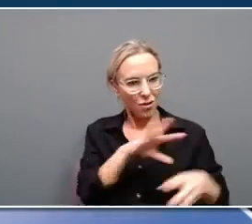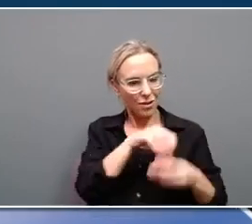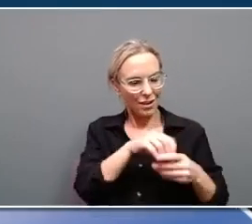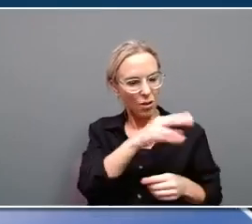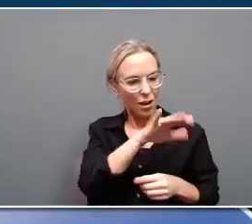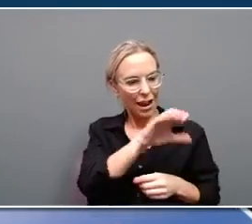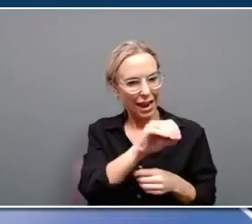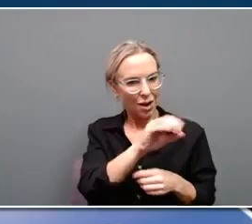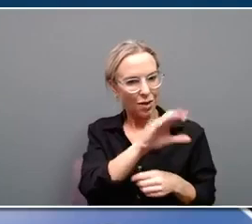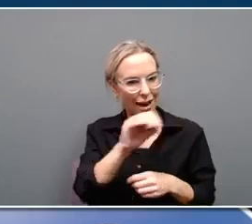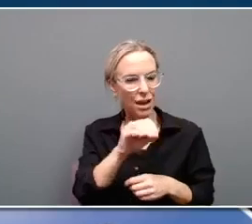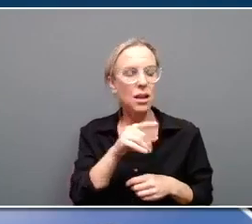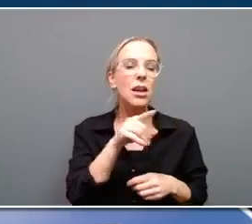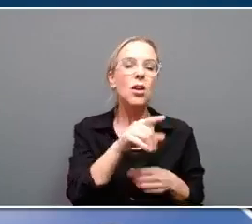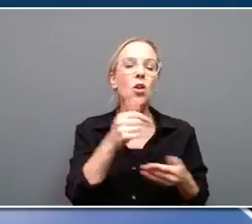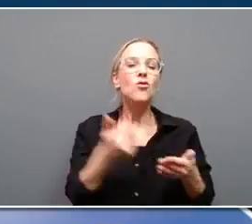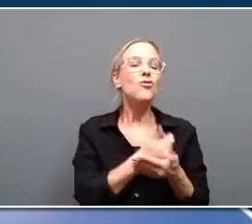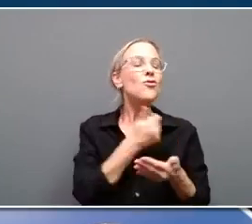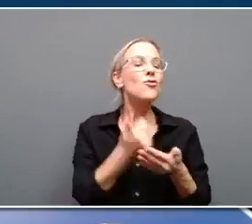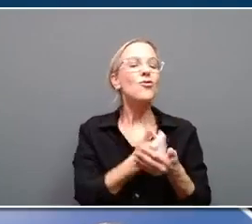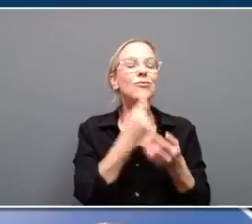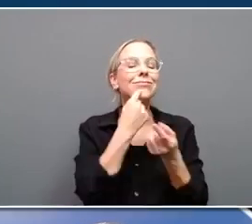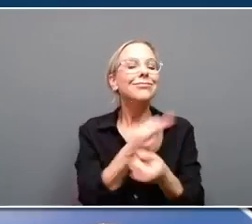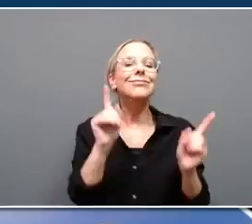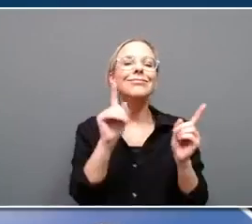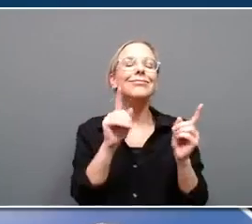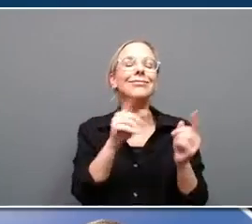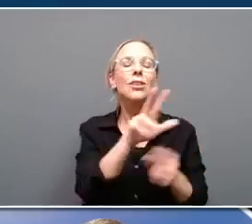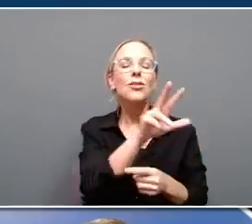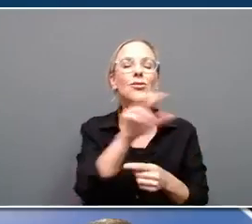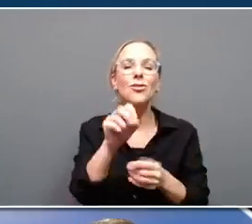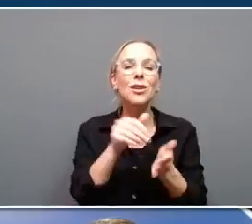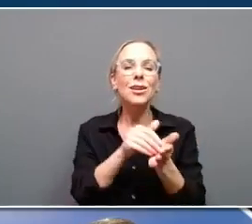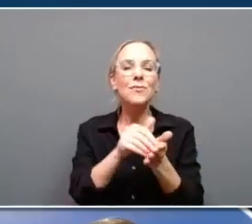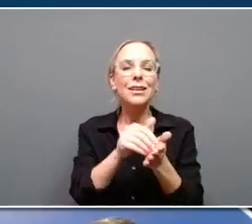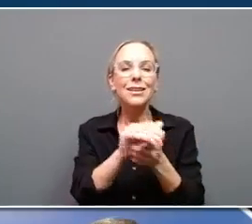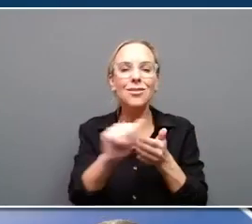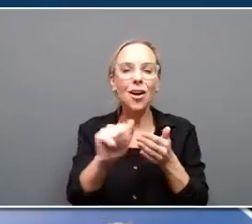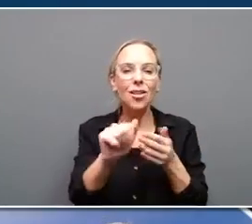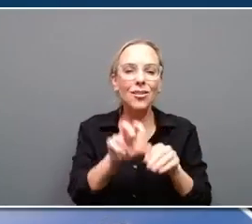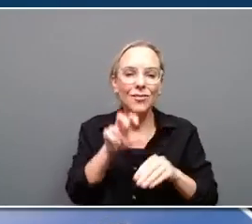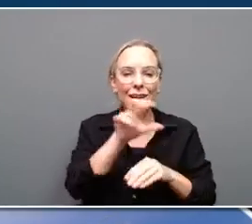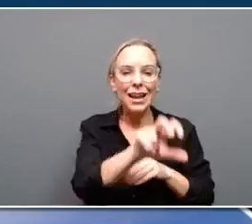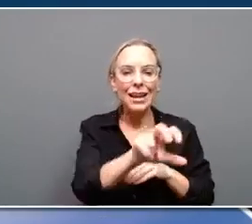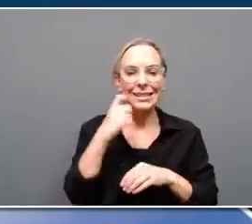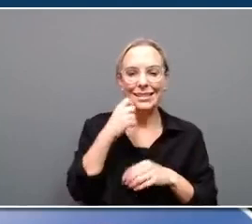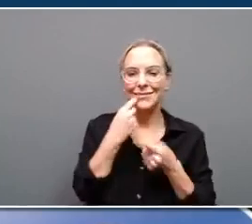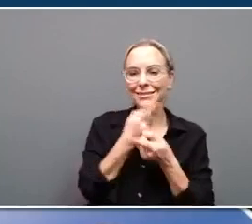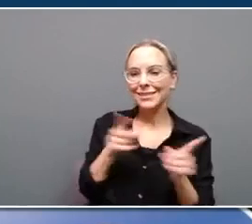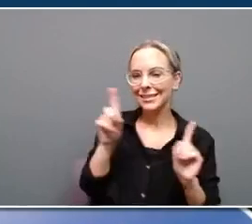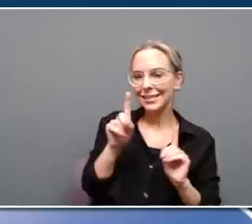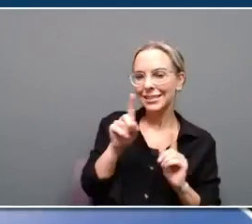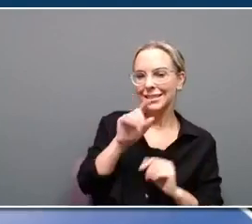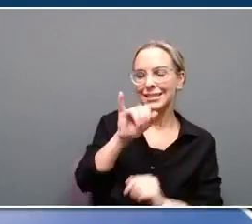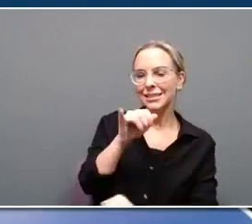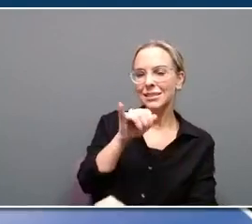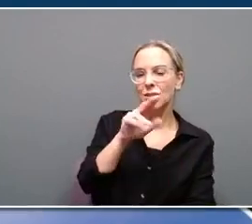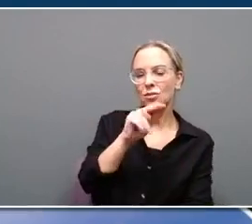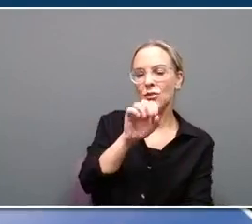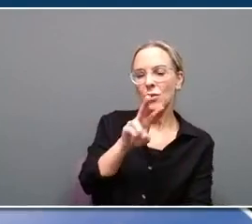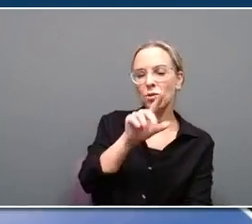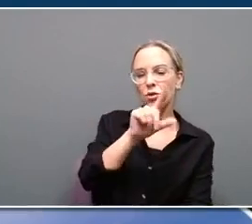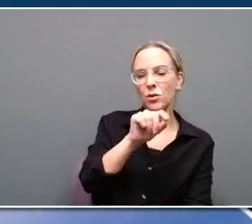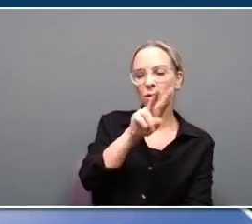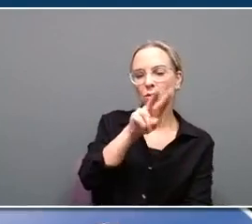opening marks the completion of the company's transformative $30 million investment announced in November of 2022, creating 35